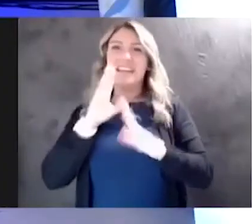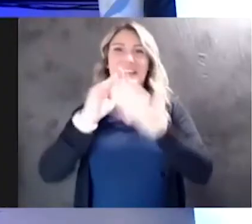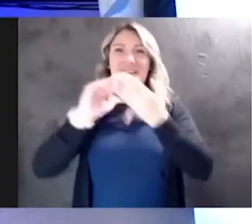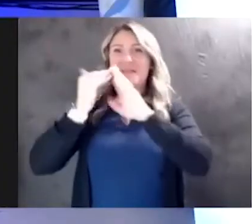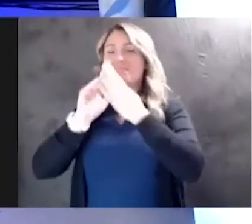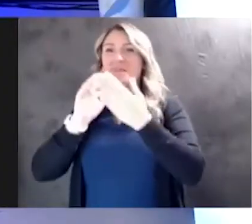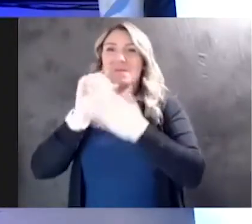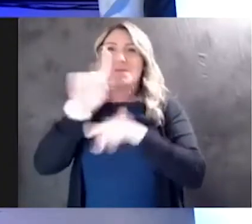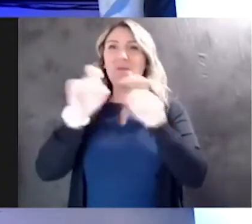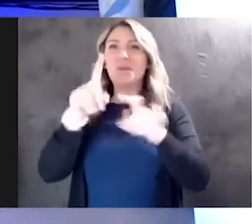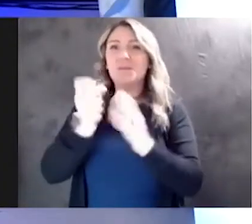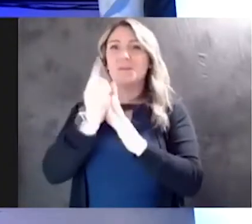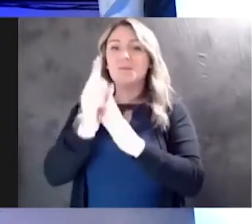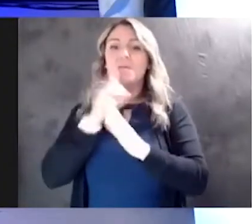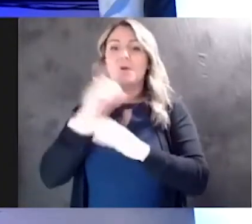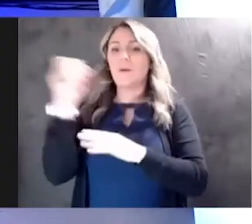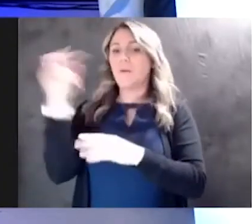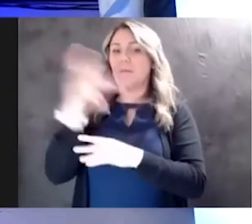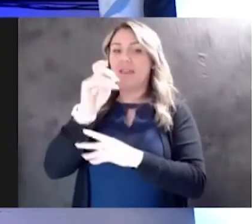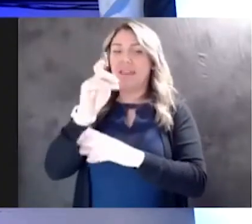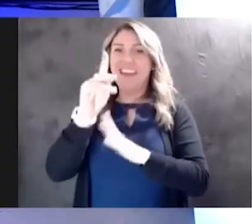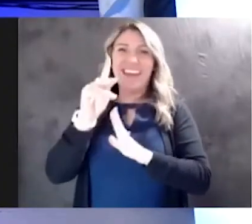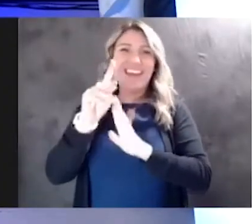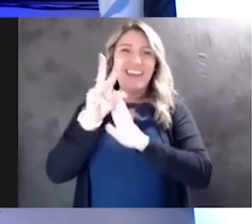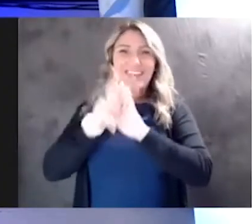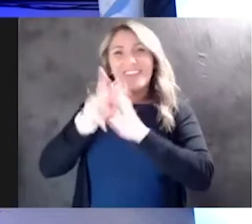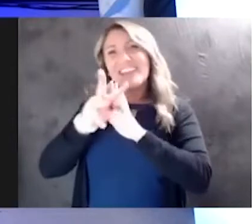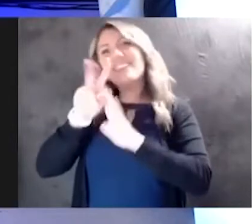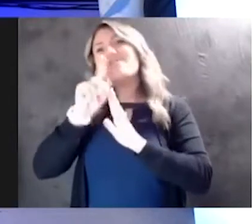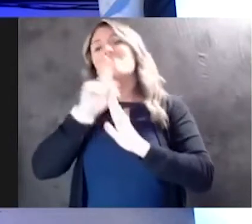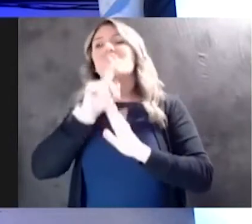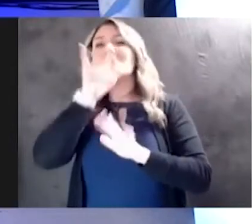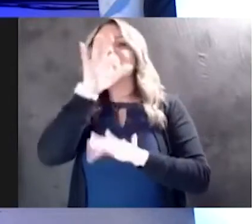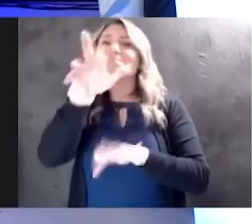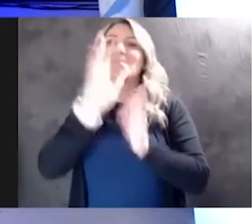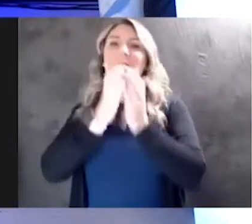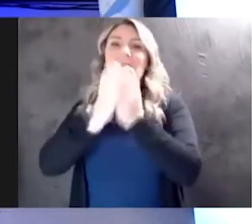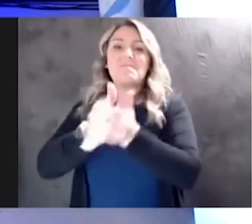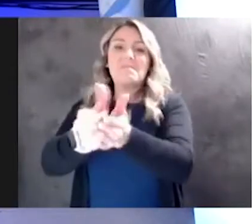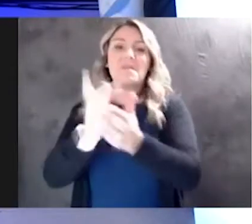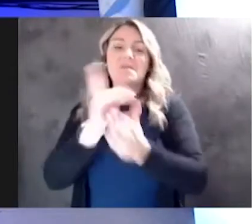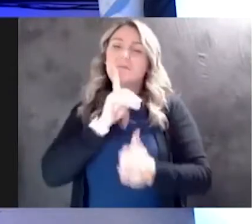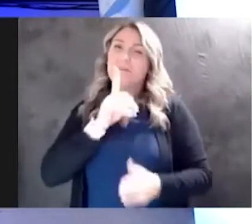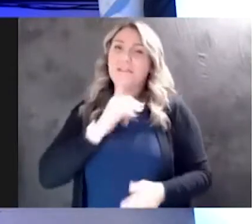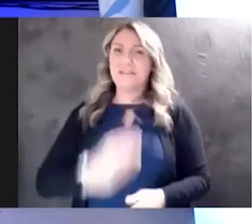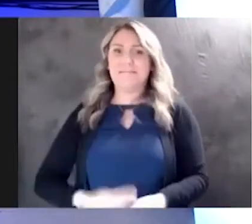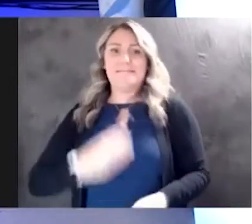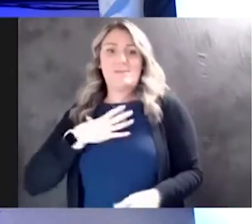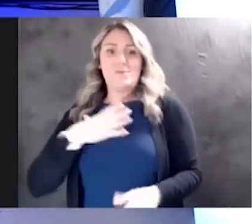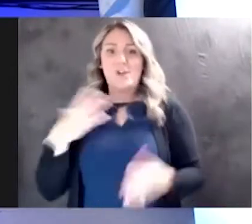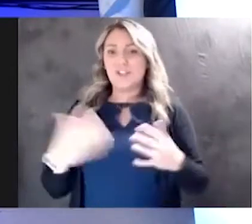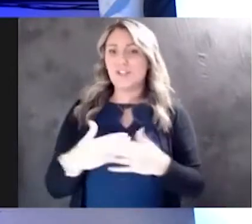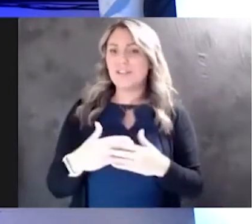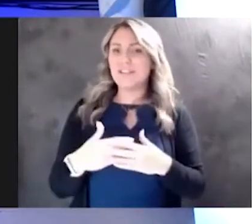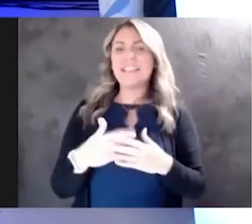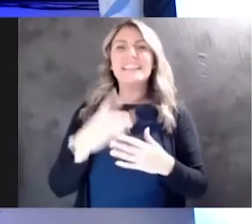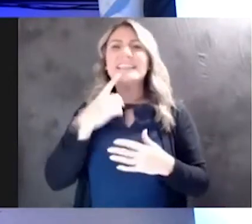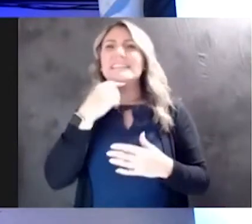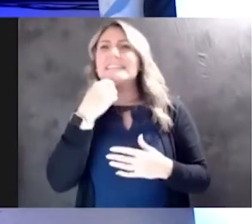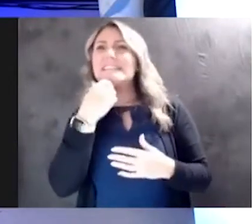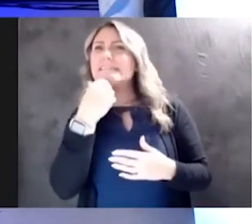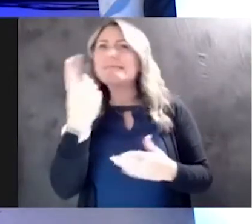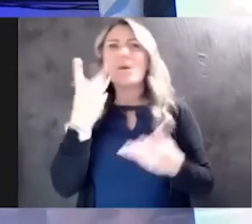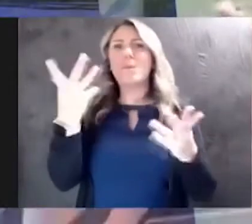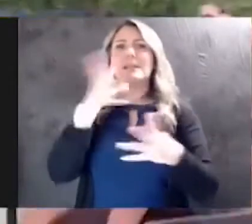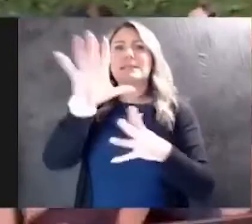but I want to go back to that video of our Dragon Boat ladies because I love seeing it. So inspirational. Really, Dr. Horintager, just kind of what's your message to them? Because what they're doing is